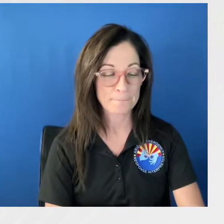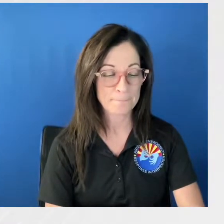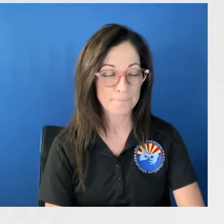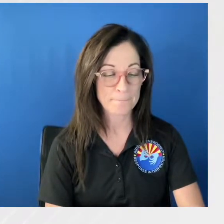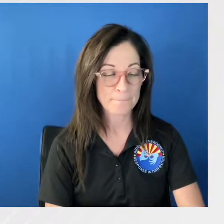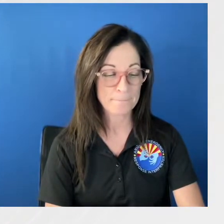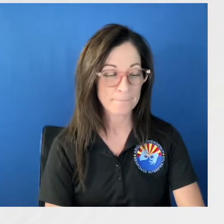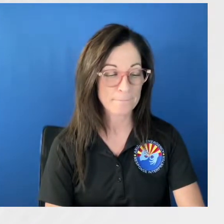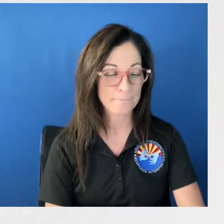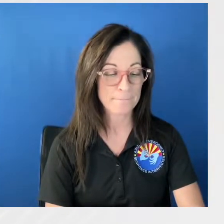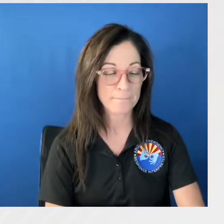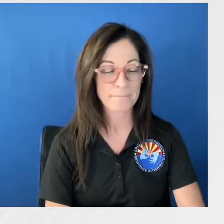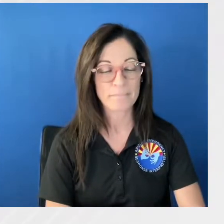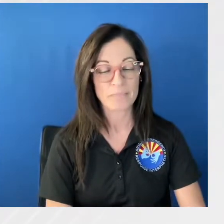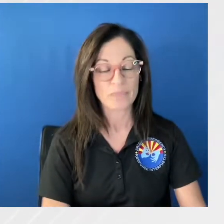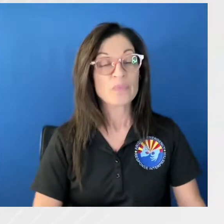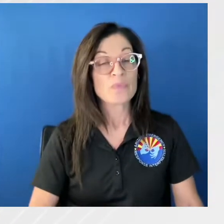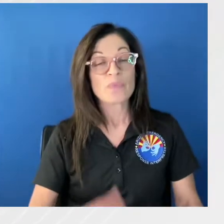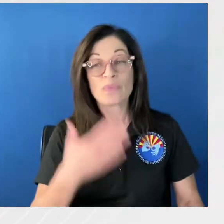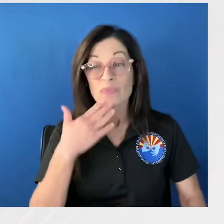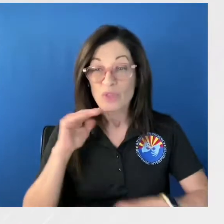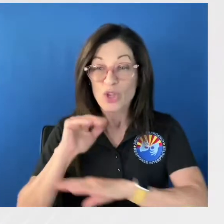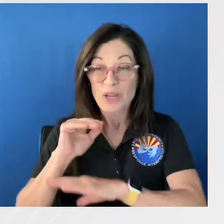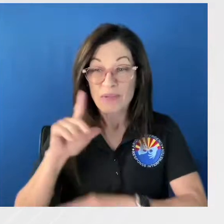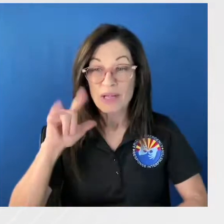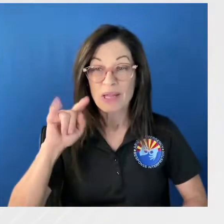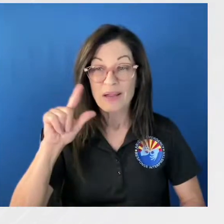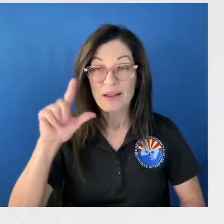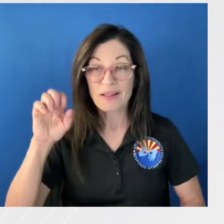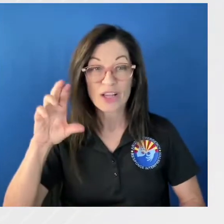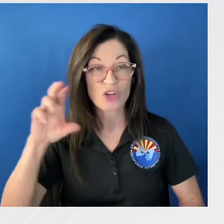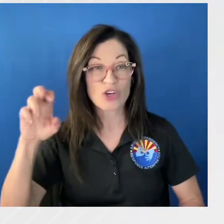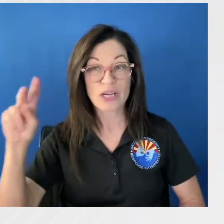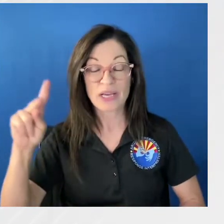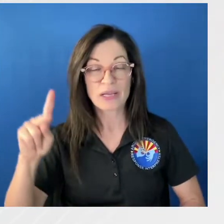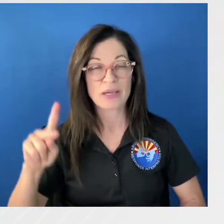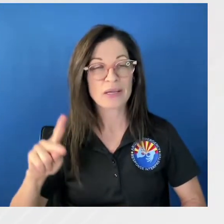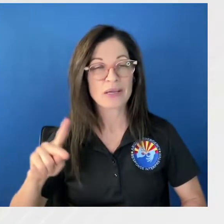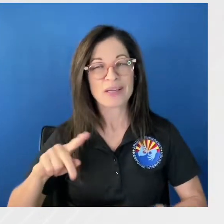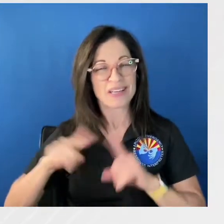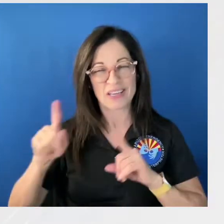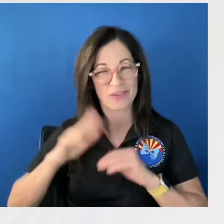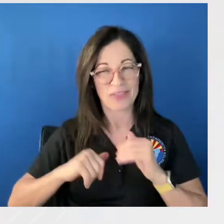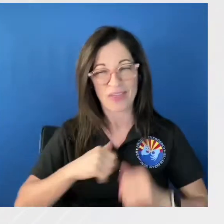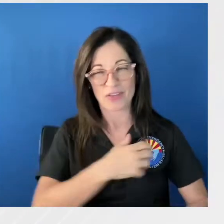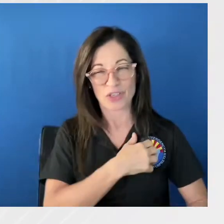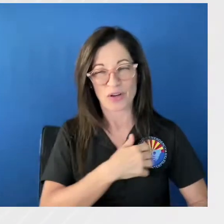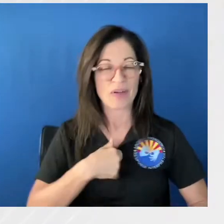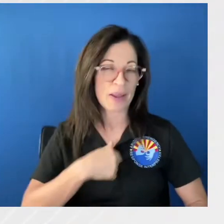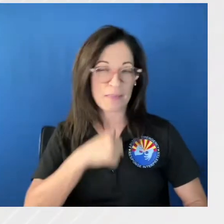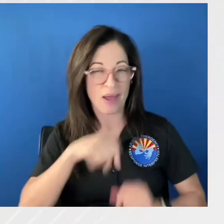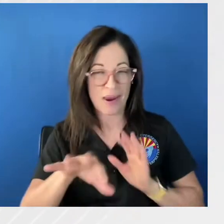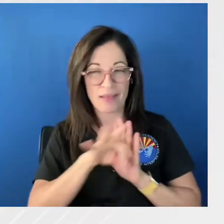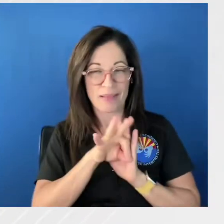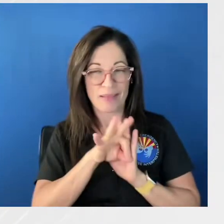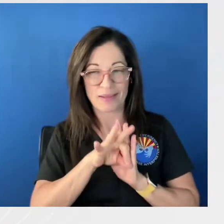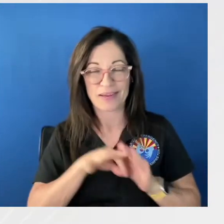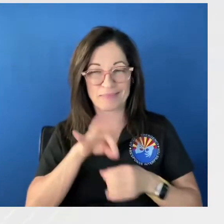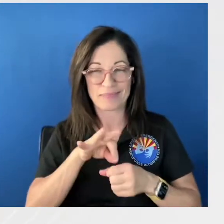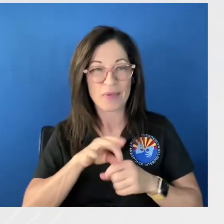Hey, so good evening, Lido Creek. Unlike the sheriff, I'm not elected, but I bet you wish I was,